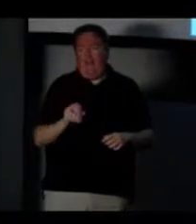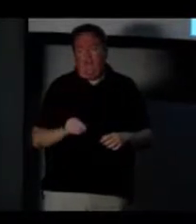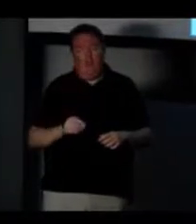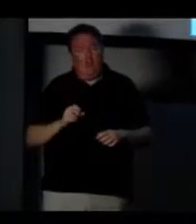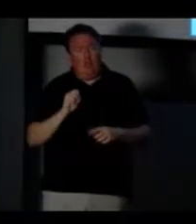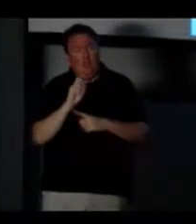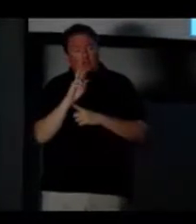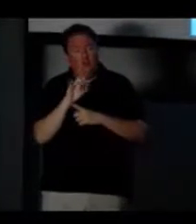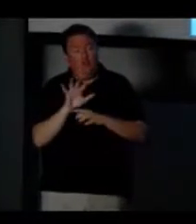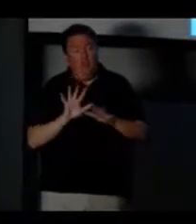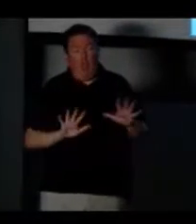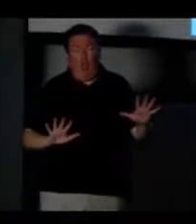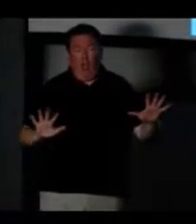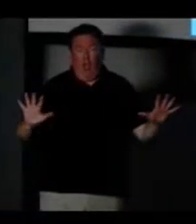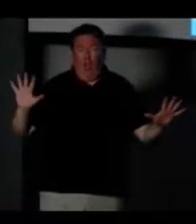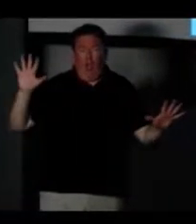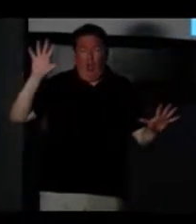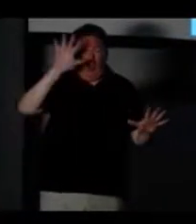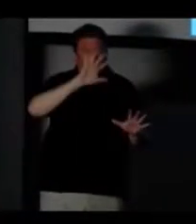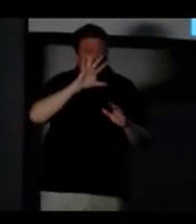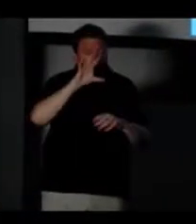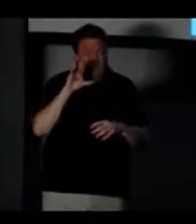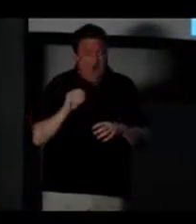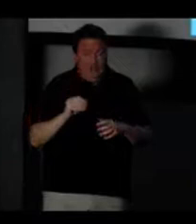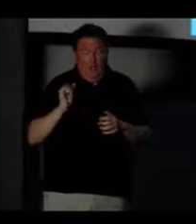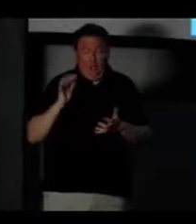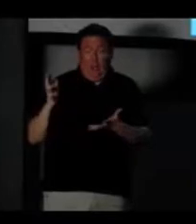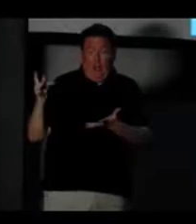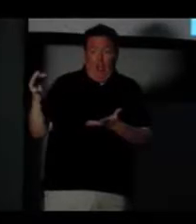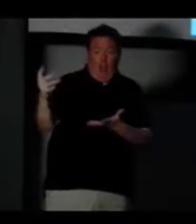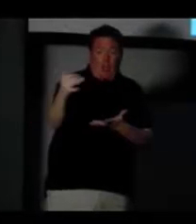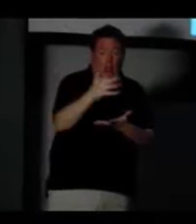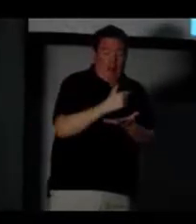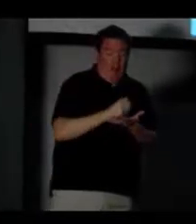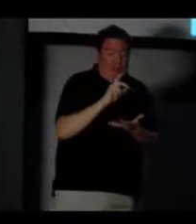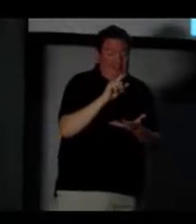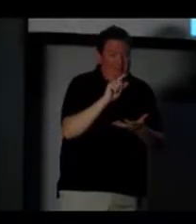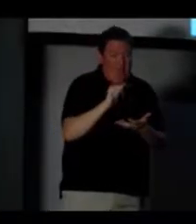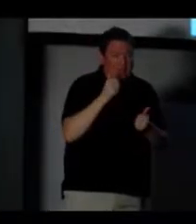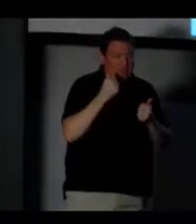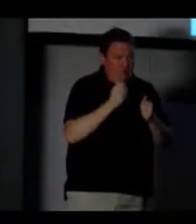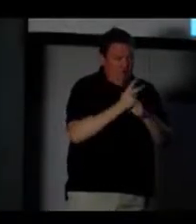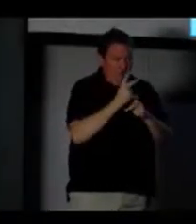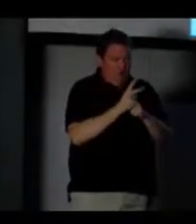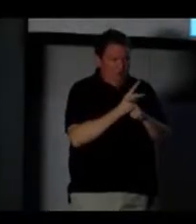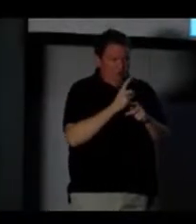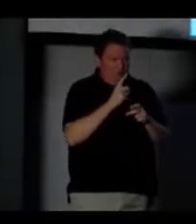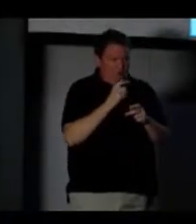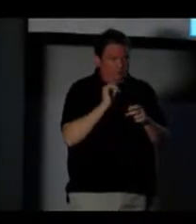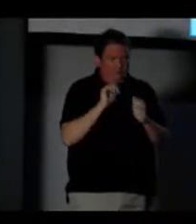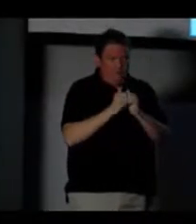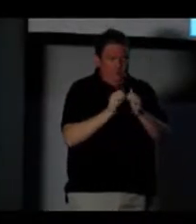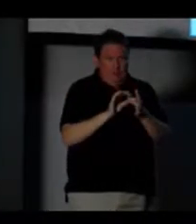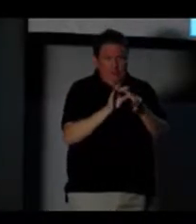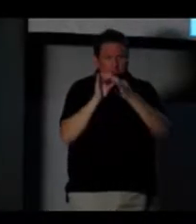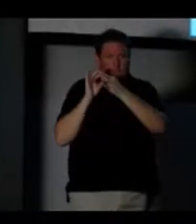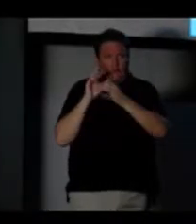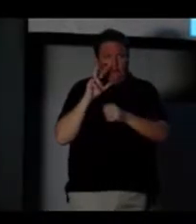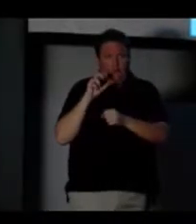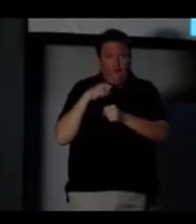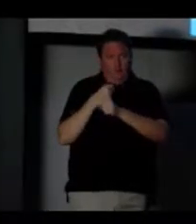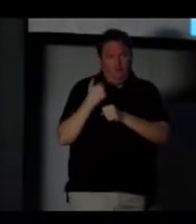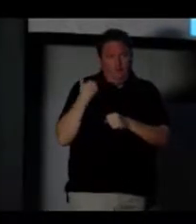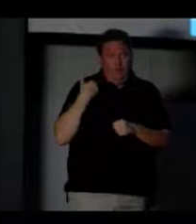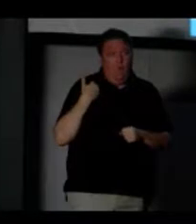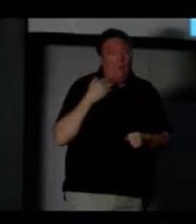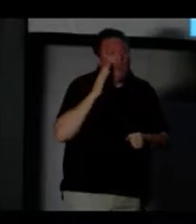it. And then to try and extrapolate back 300 years, what it looked like in the past. Many billions